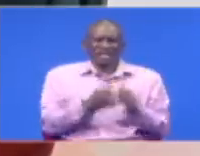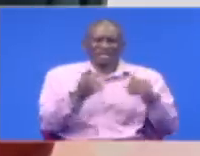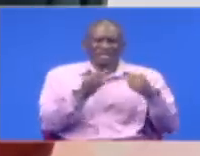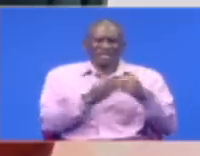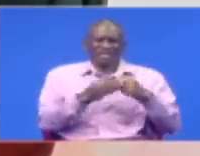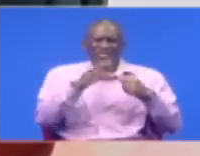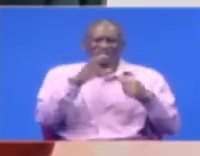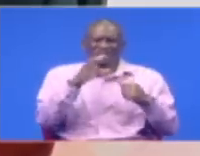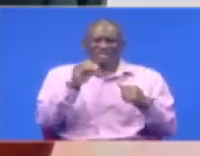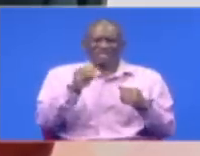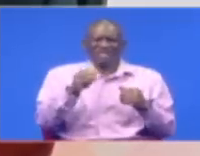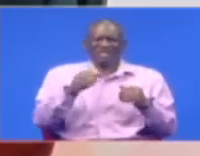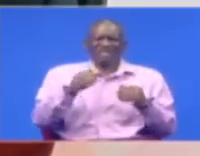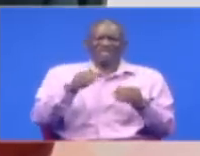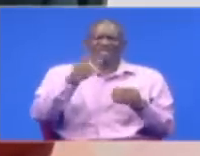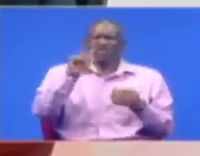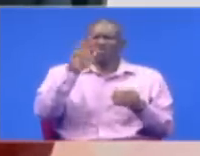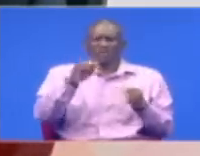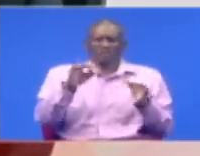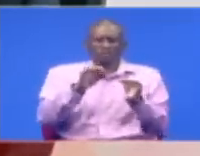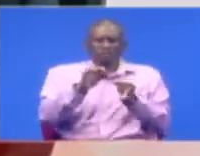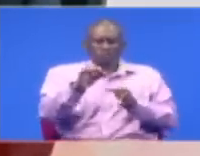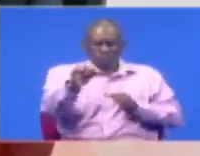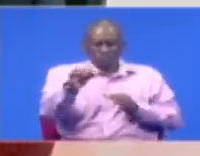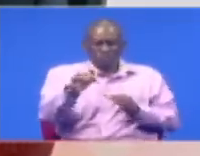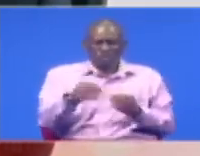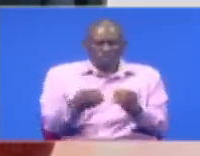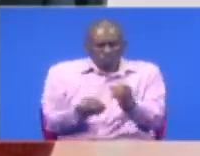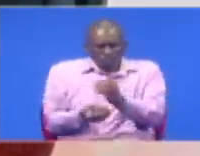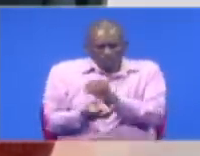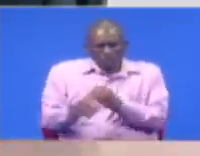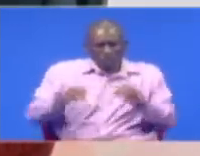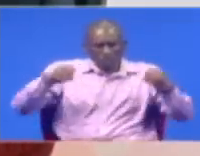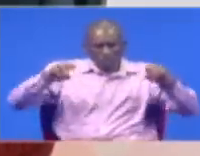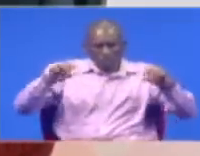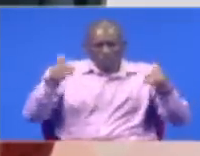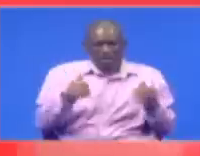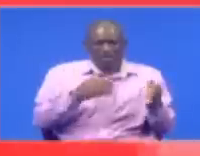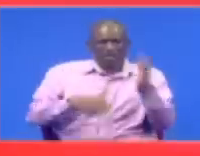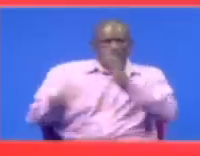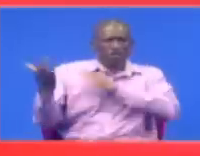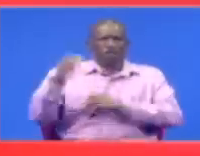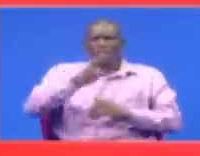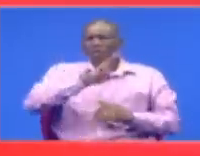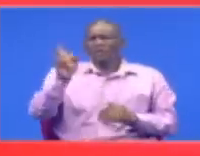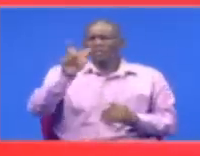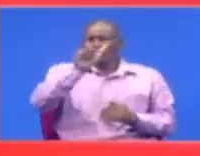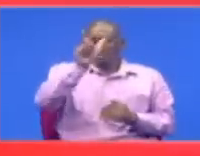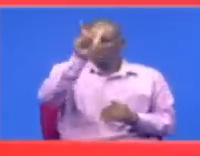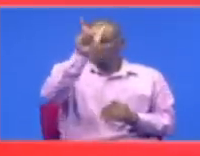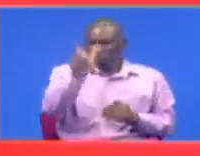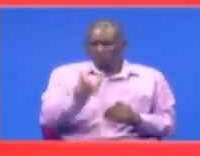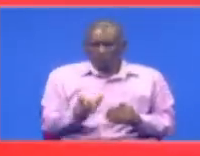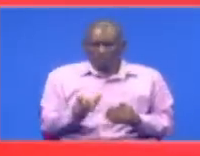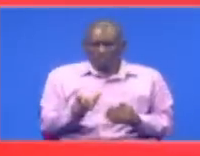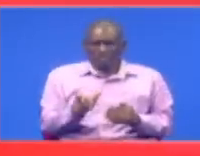9,680 square kilometers. To put it in context, the former Western province